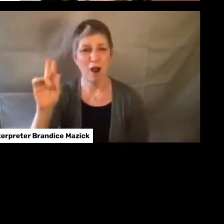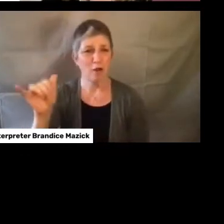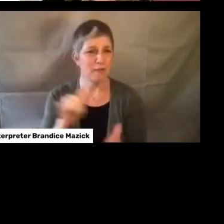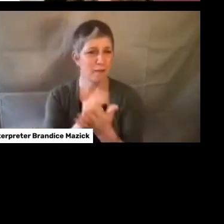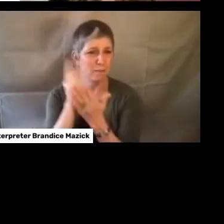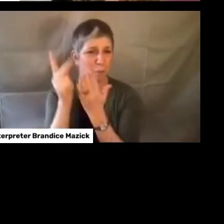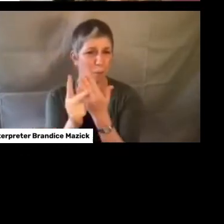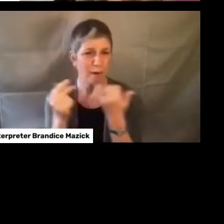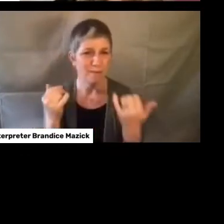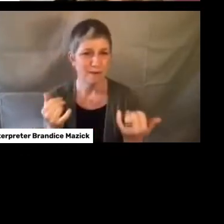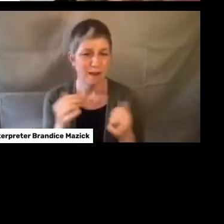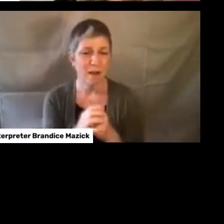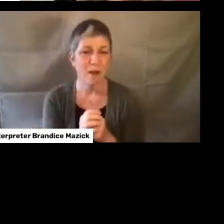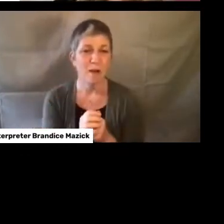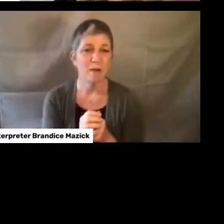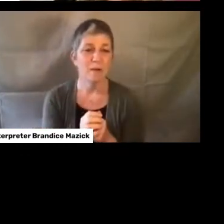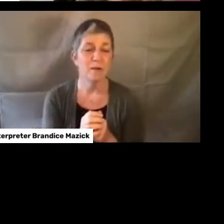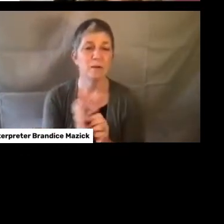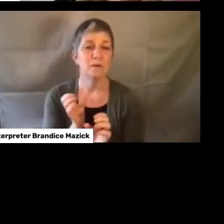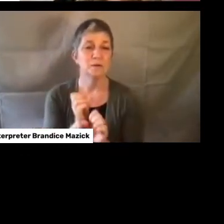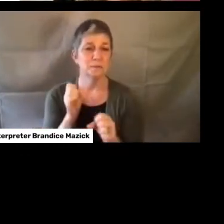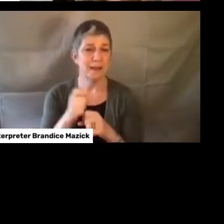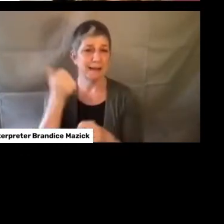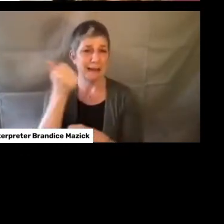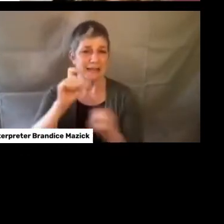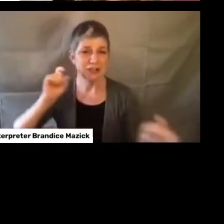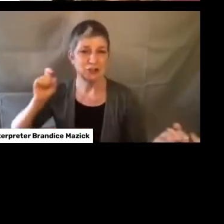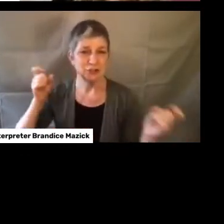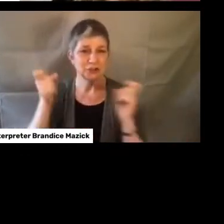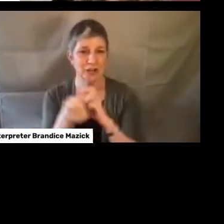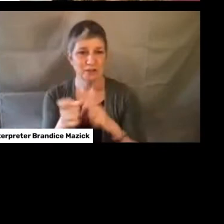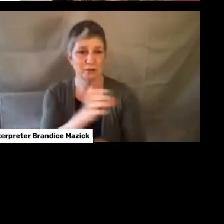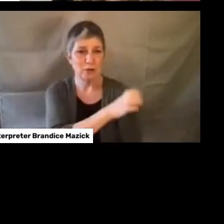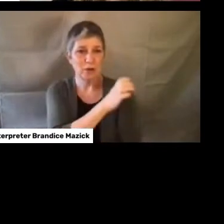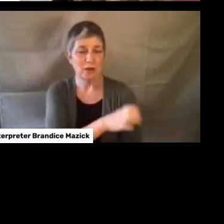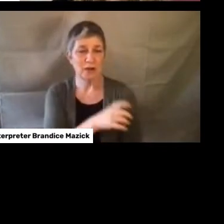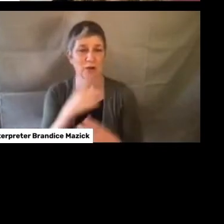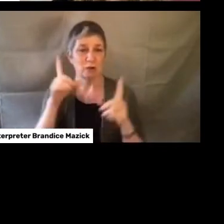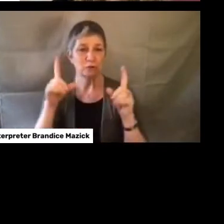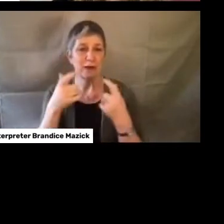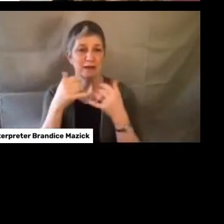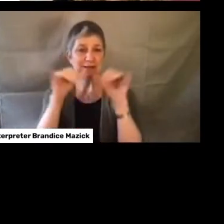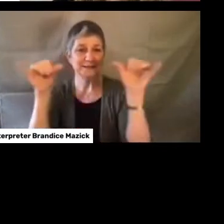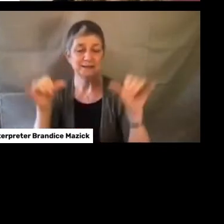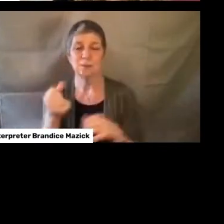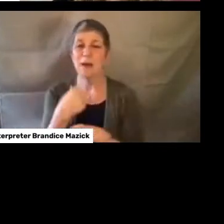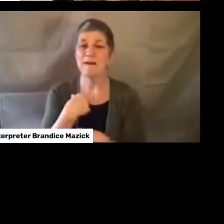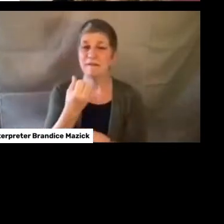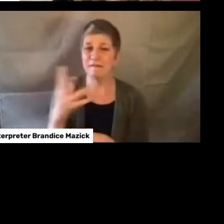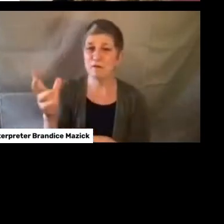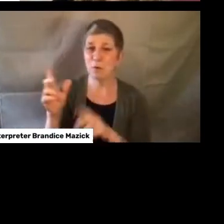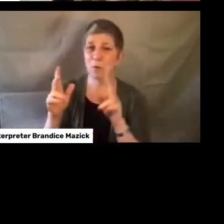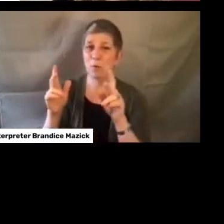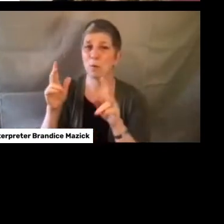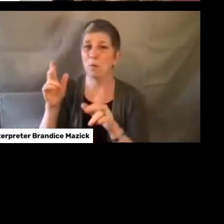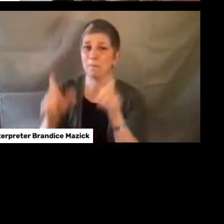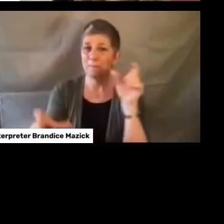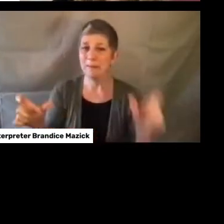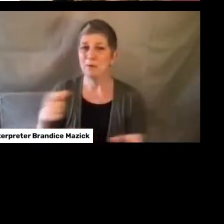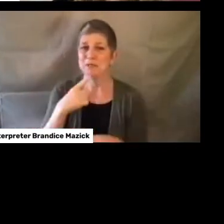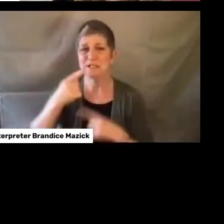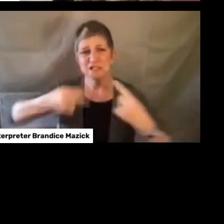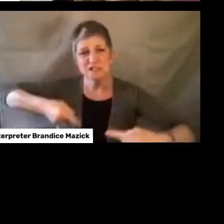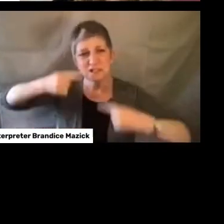now to make changes to the clinical trial system? We have a couple of people who are saying that they're having difficulty